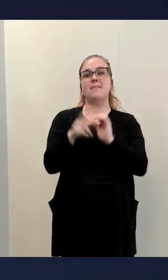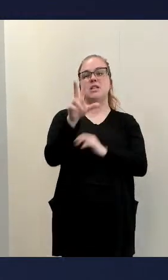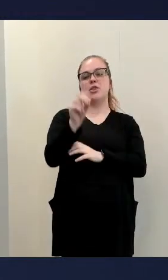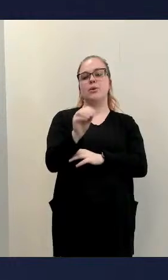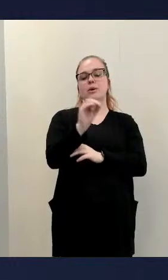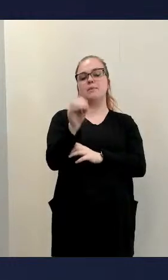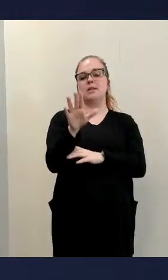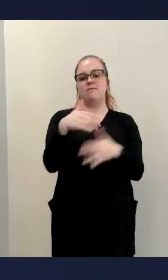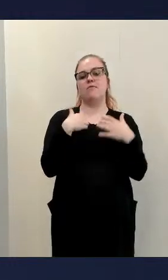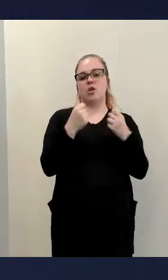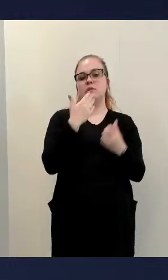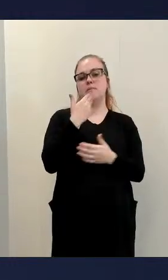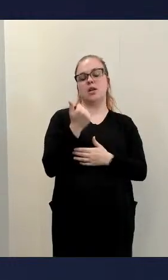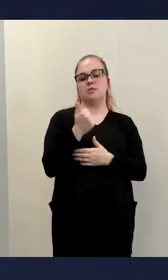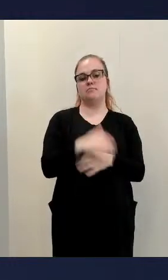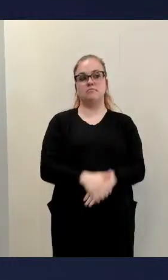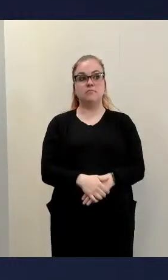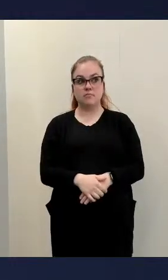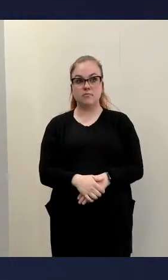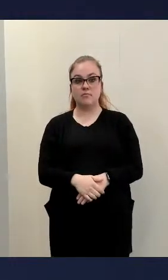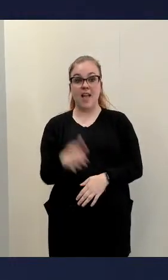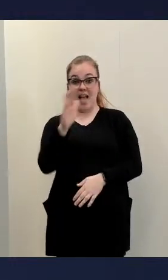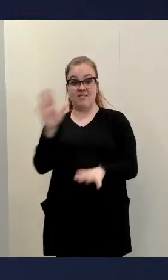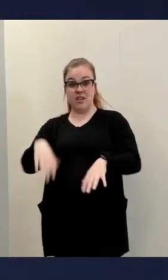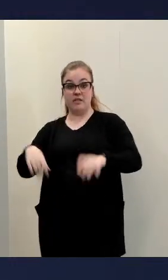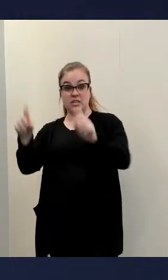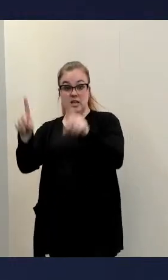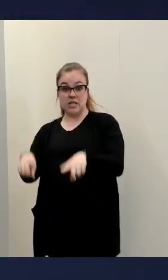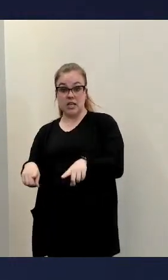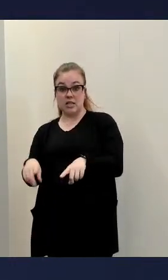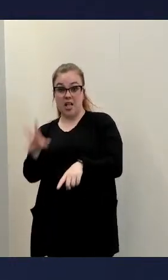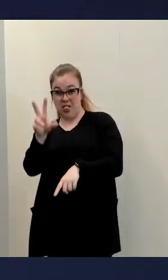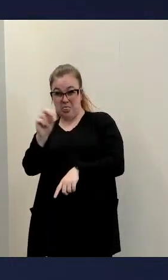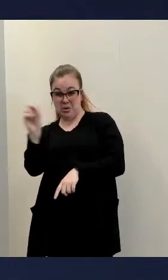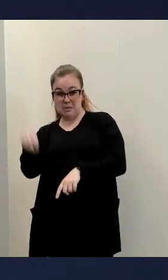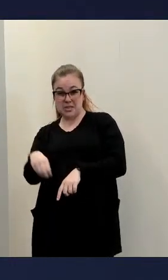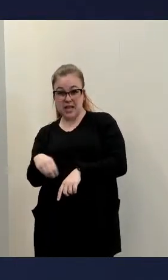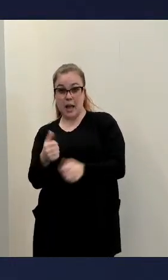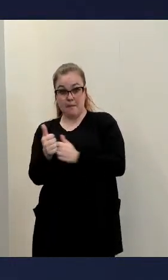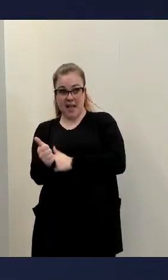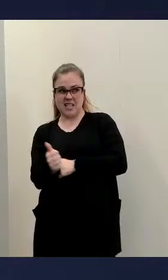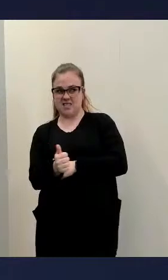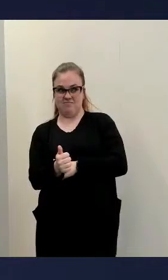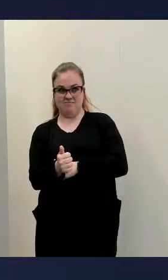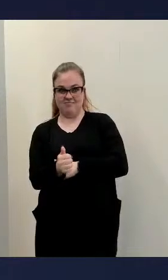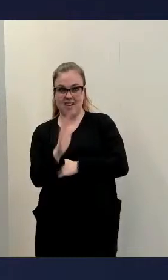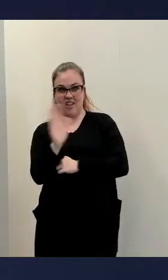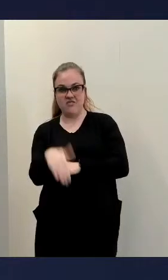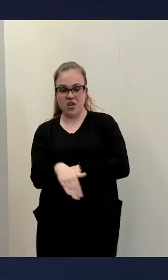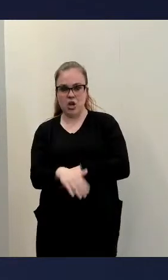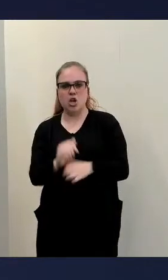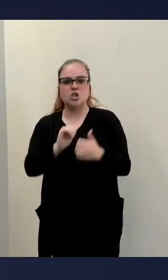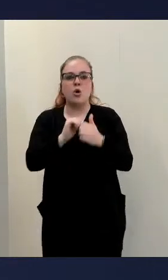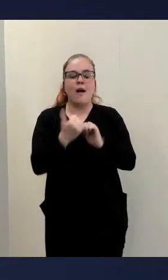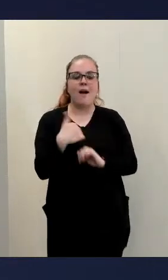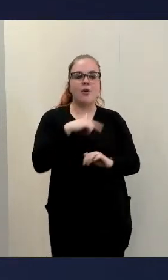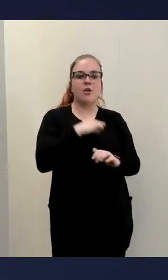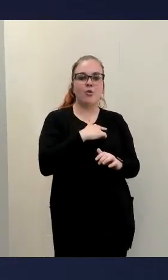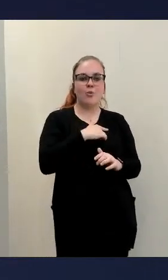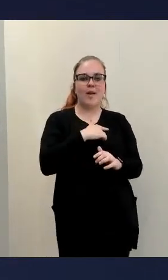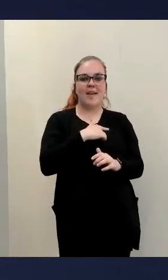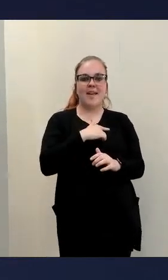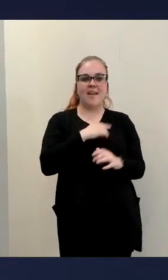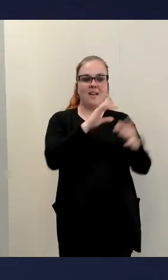of your health. I have never taken a test, gotten a 30%, and passed. So how do we then equate